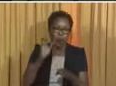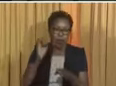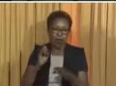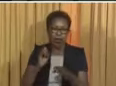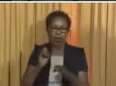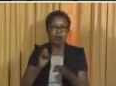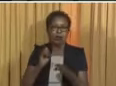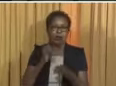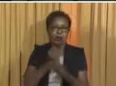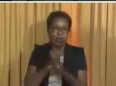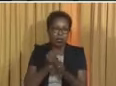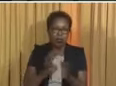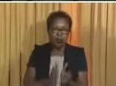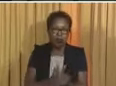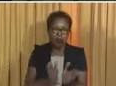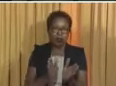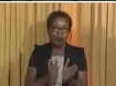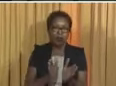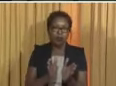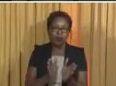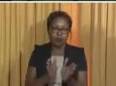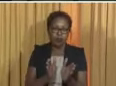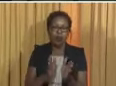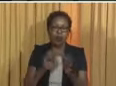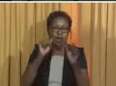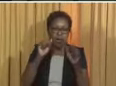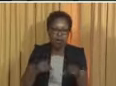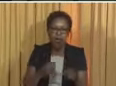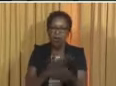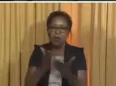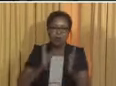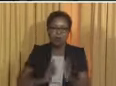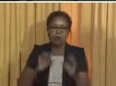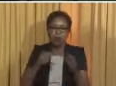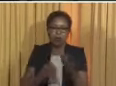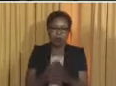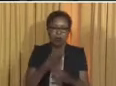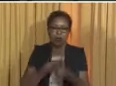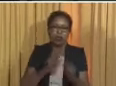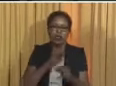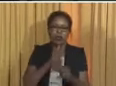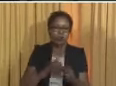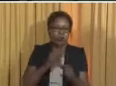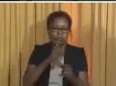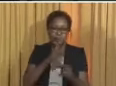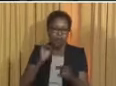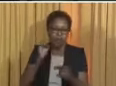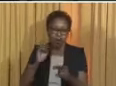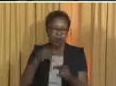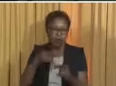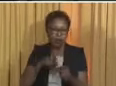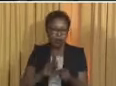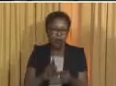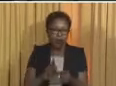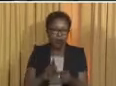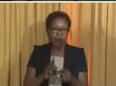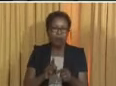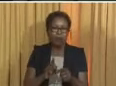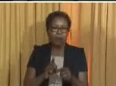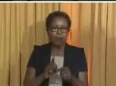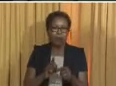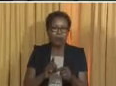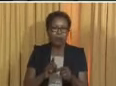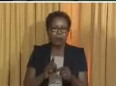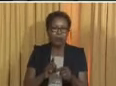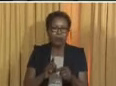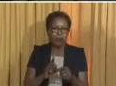else, by any promoter, but not the President himself. Having perused carefully through the judgments of the superior courts